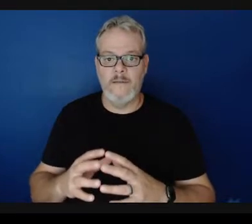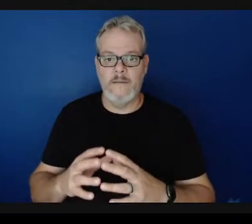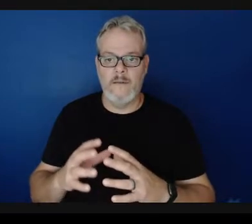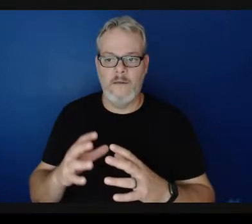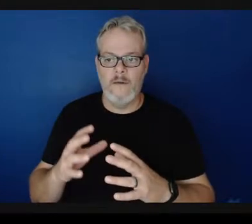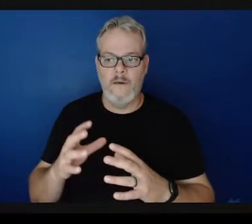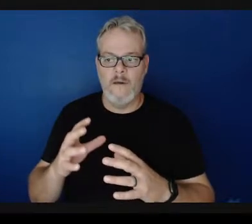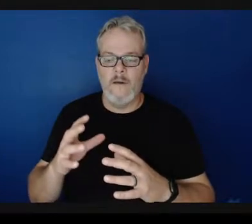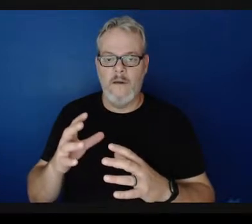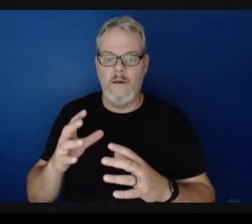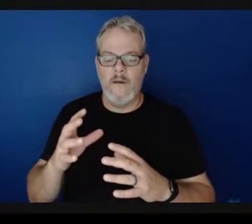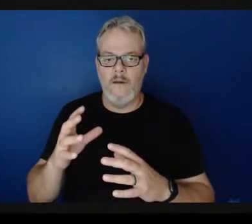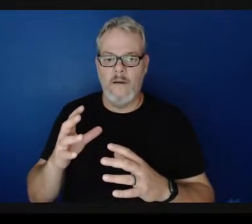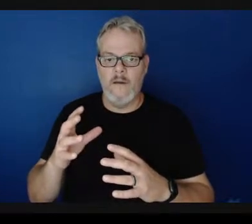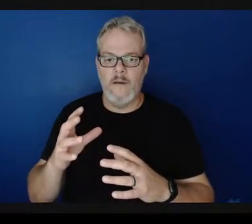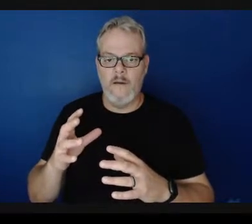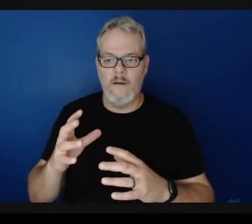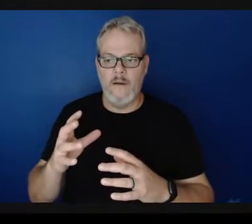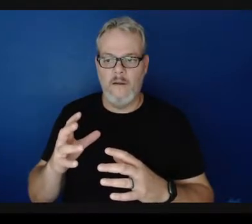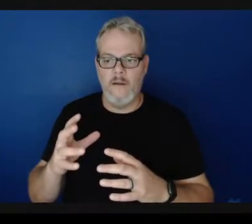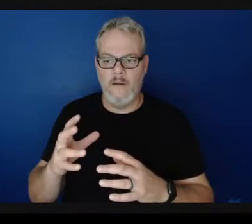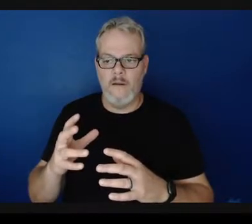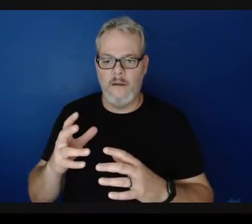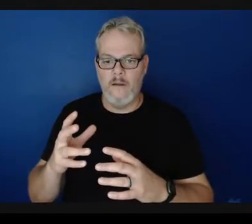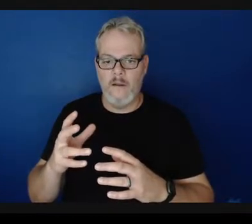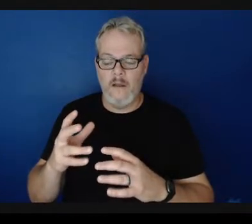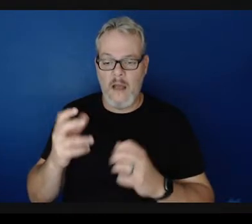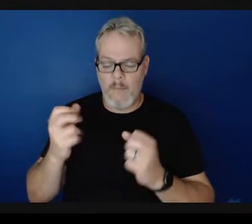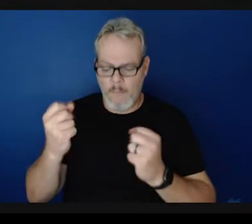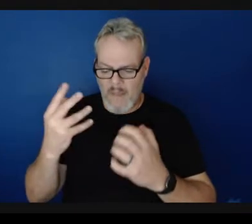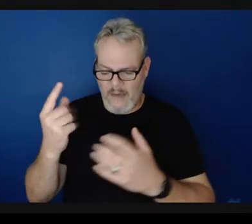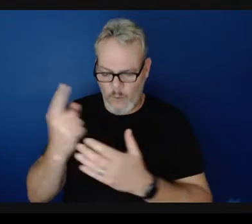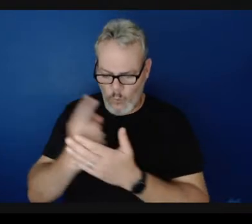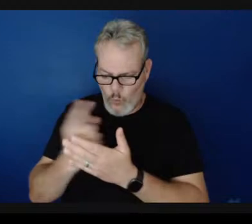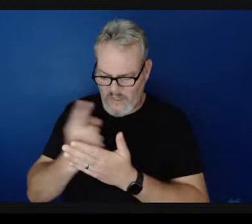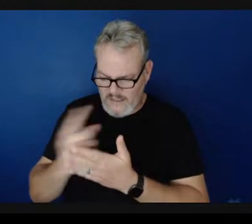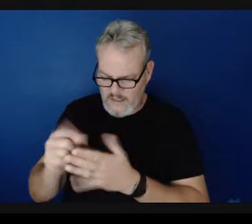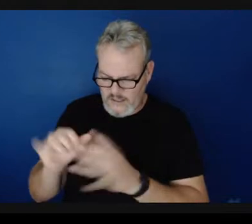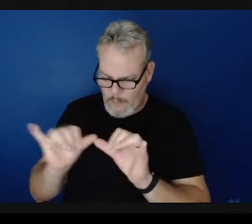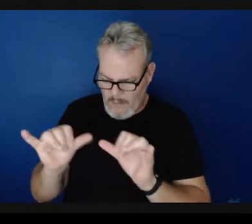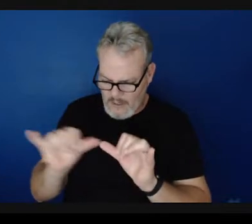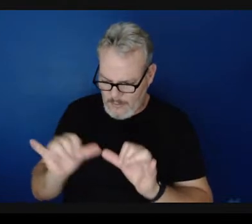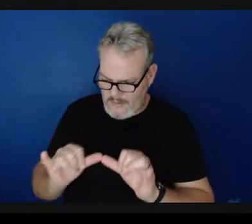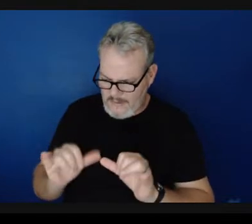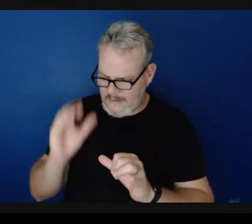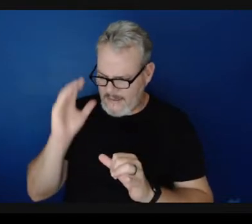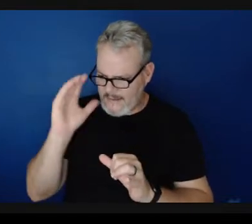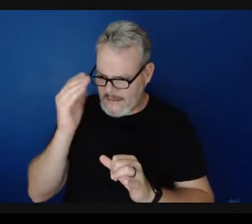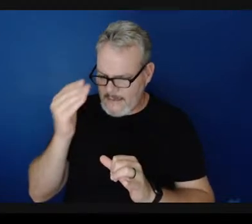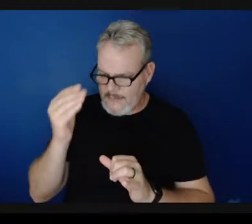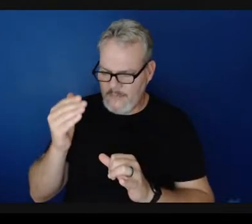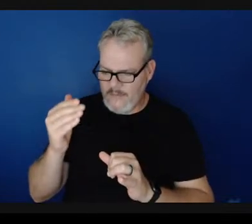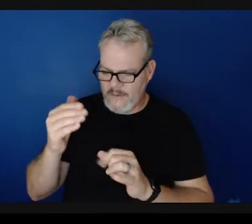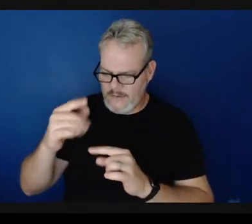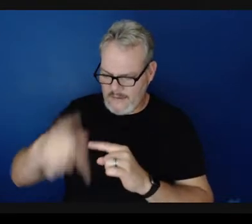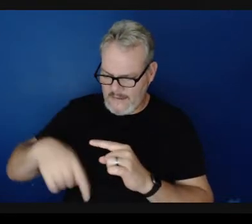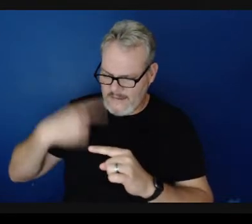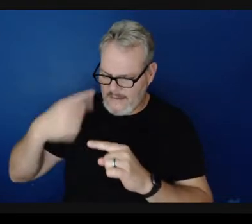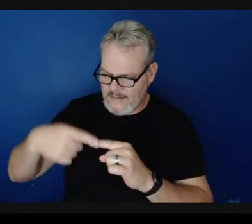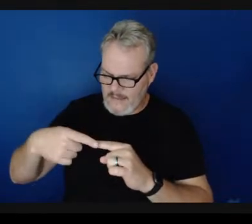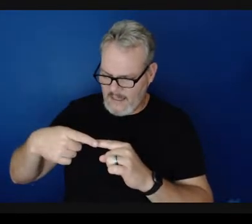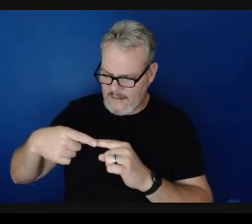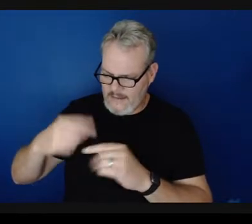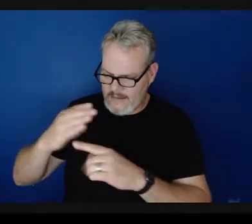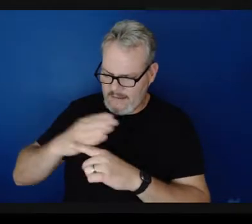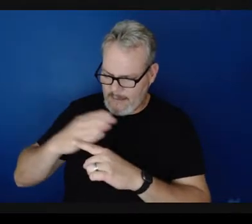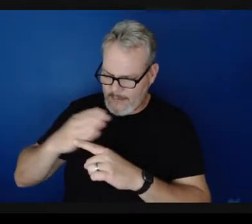the super hot fissures. After weeks of measurement, it seems to follow a cyclic temperature fluctuation that responds to